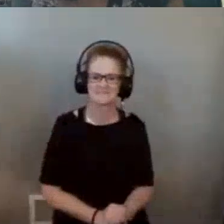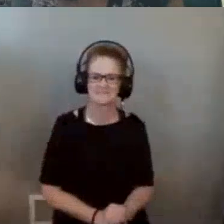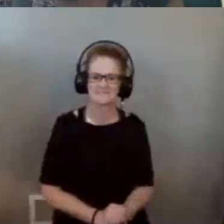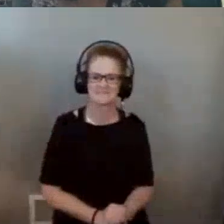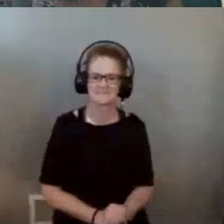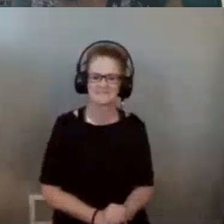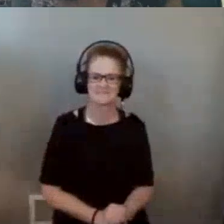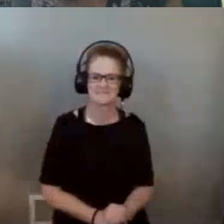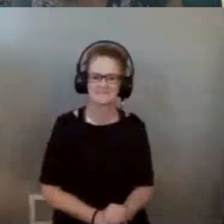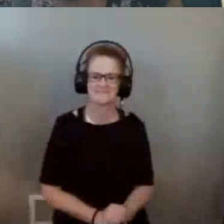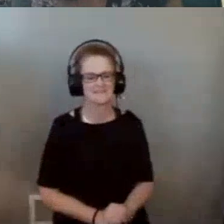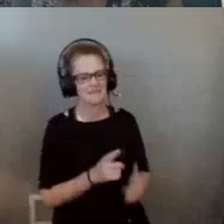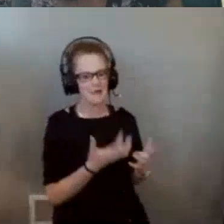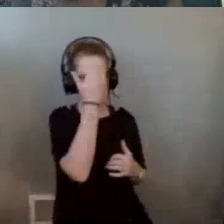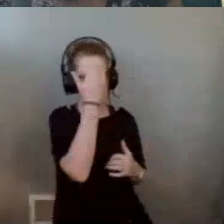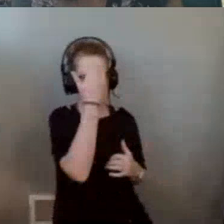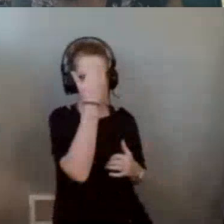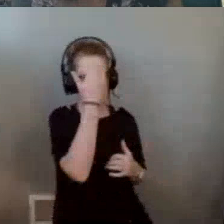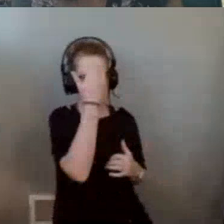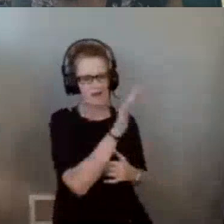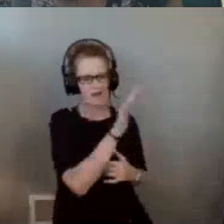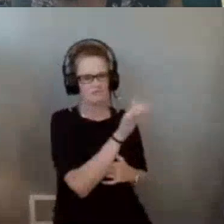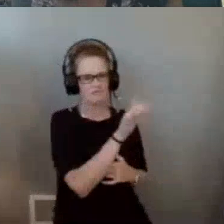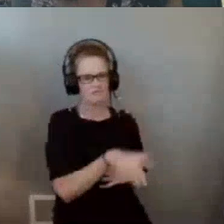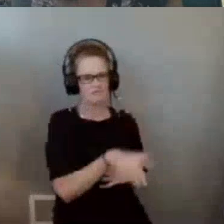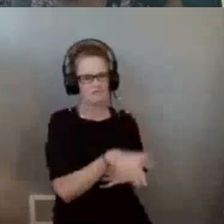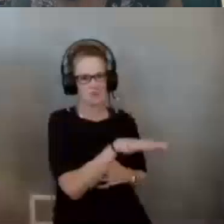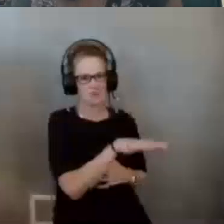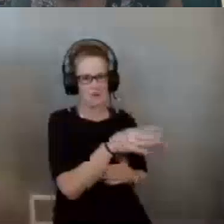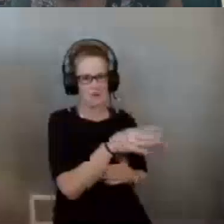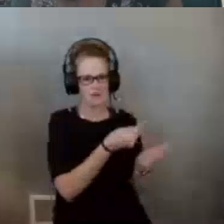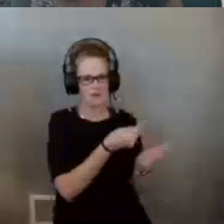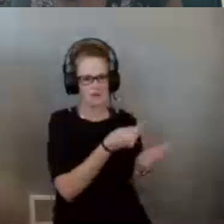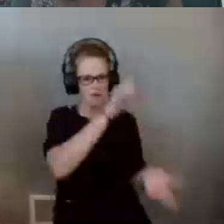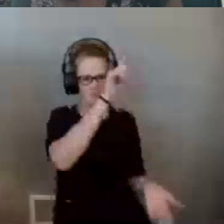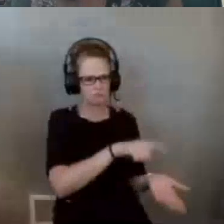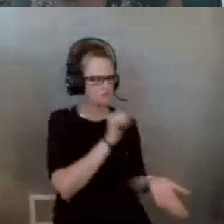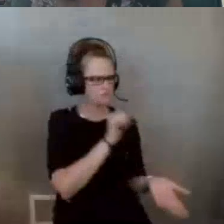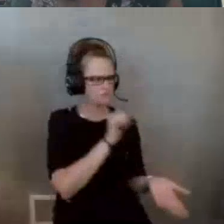Then I want to know why your local balances aren't spent.